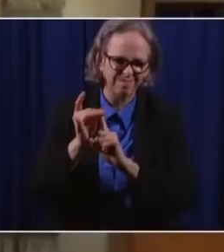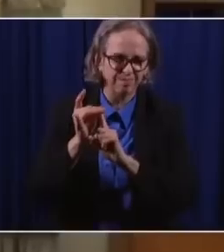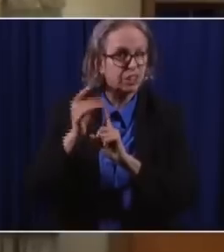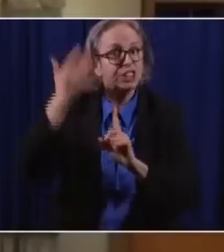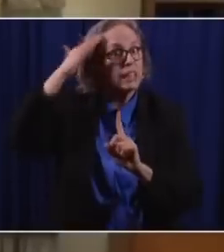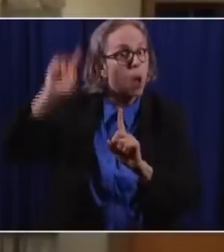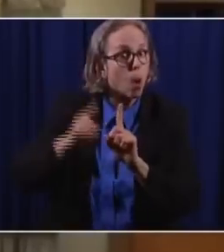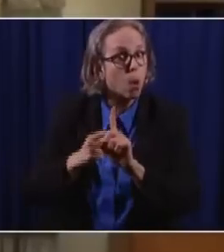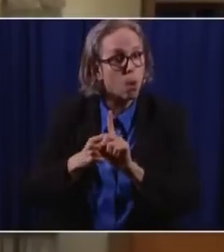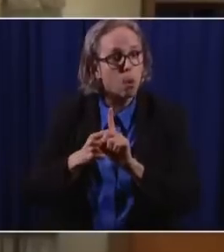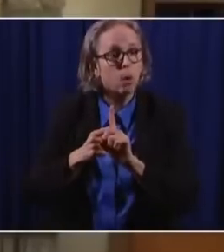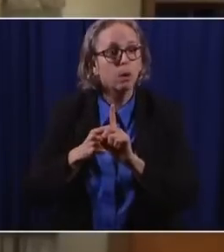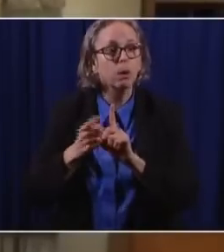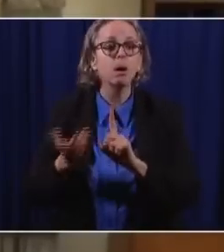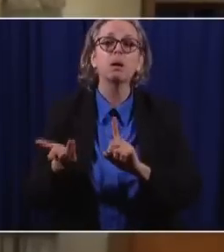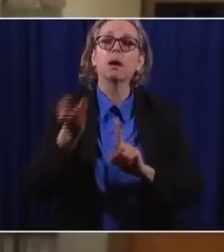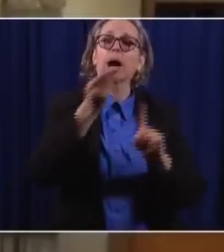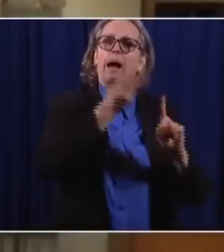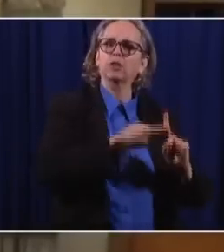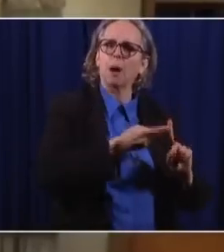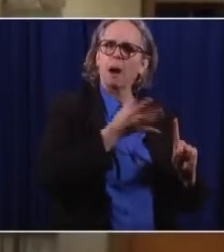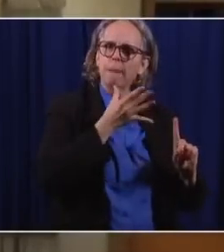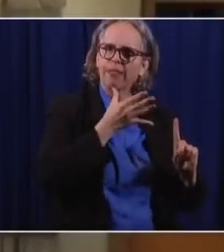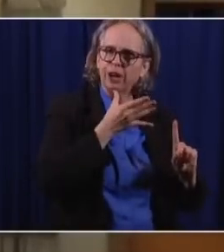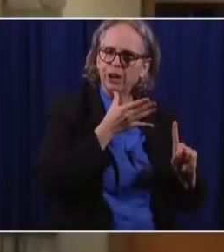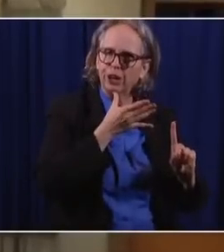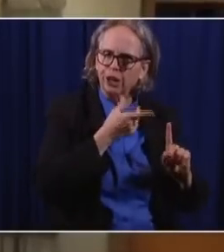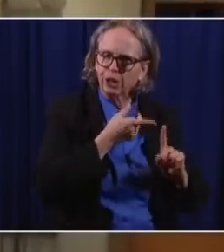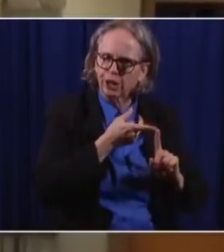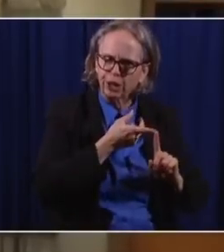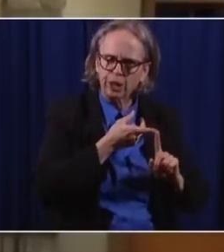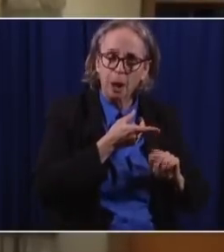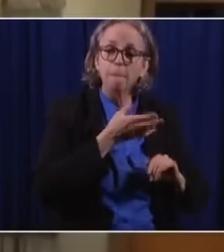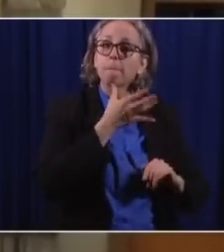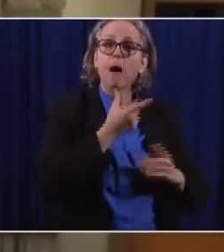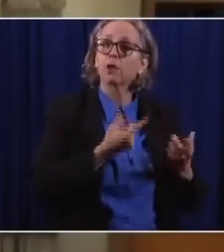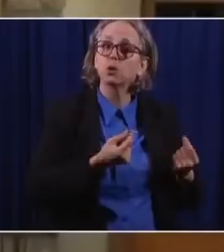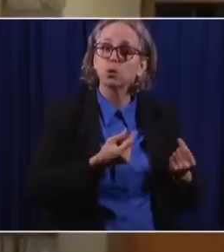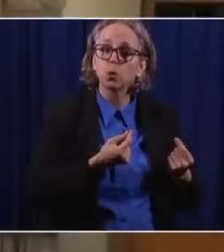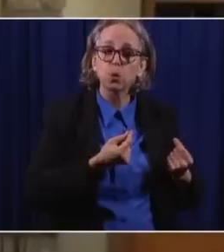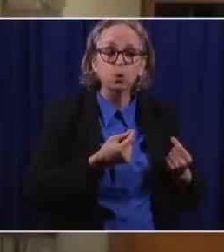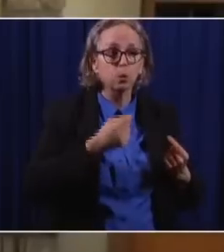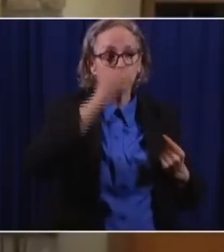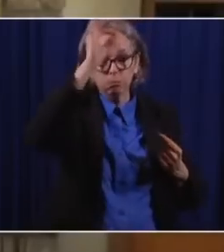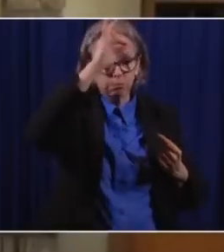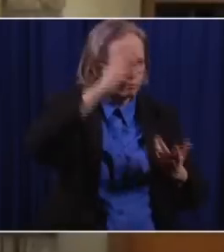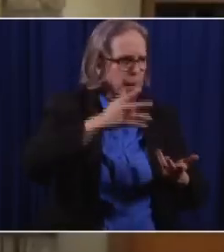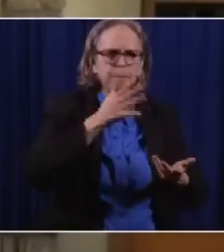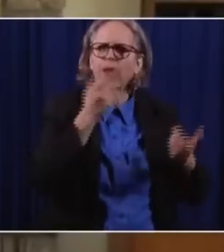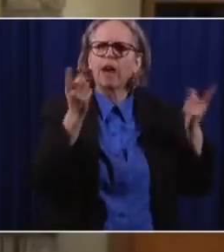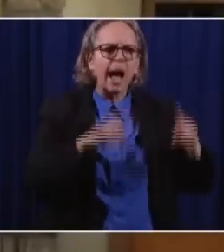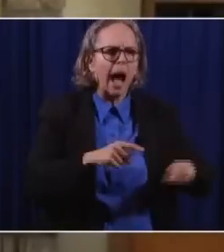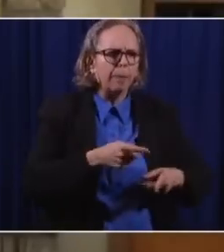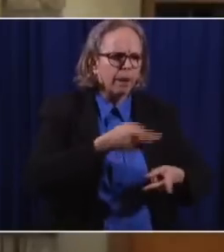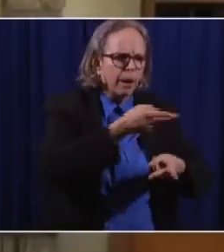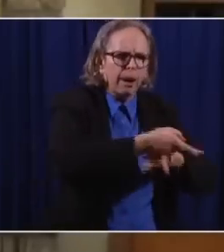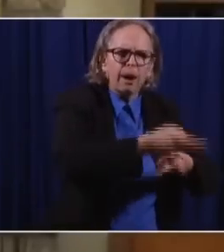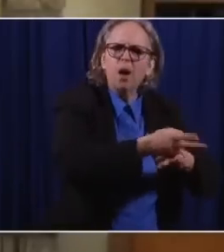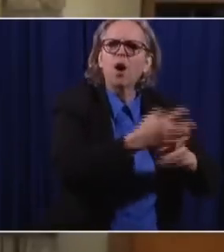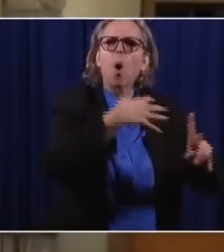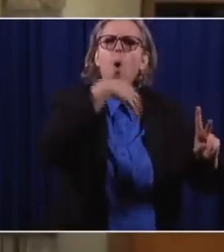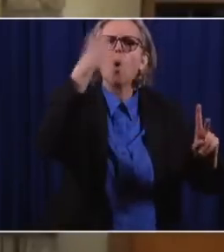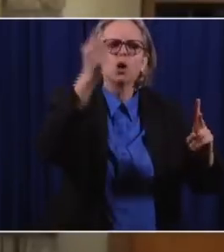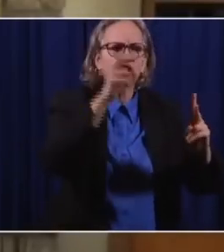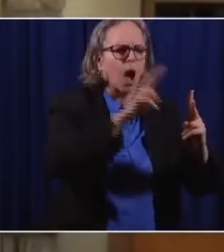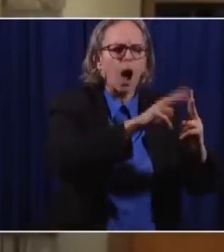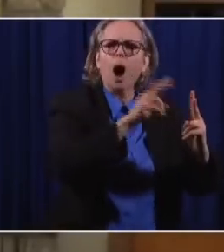to her mother. Her mother is the caregiver for a couple in their 80s. Now the couple in their